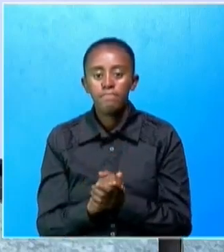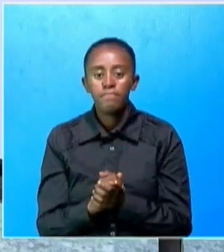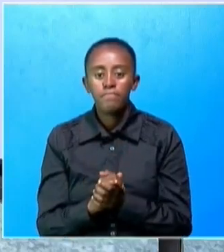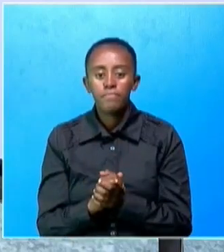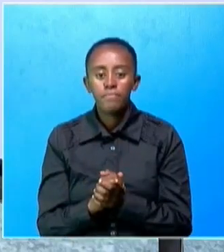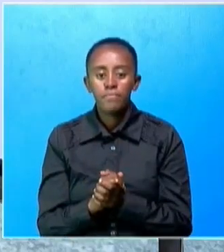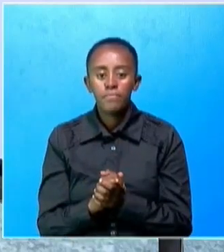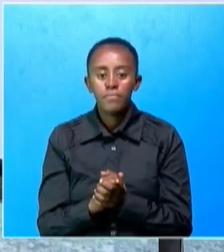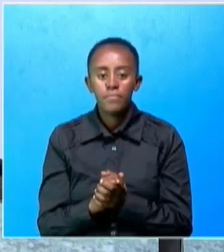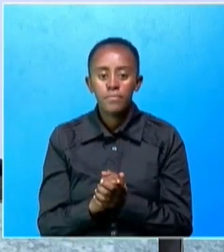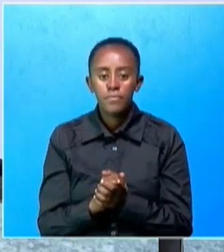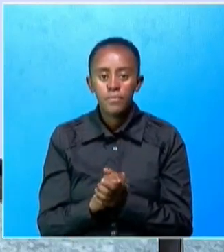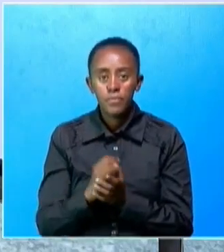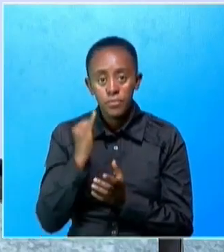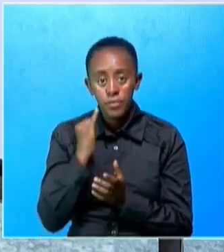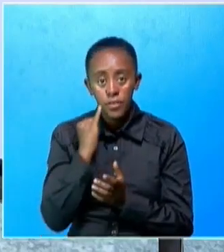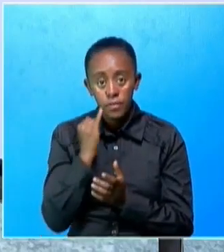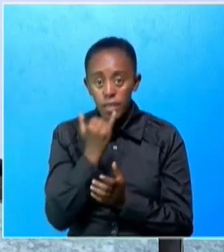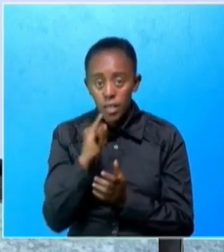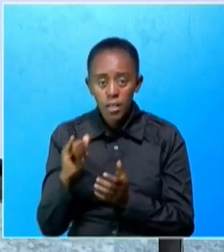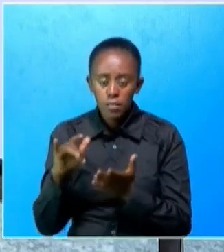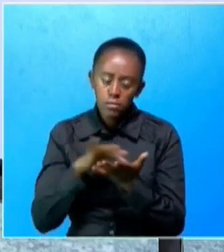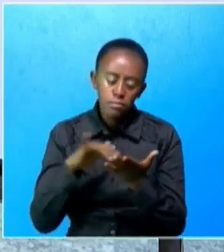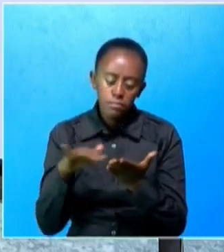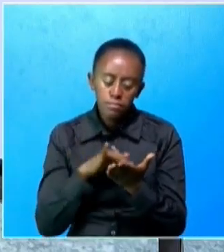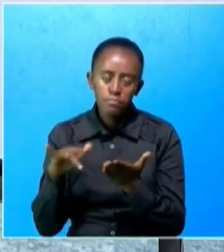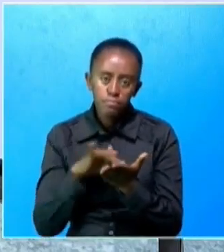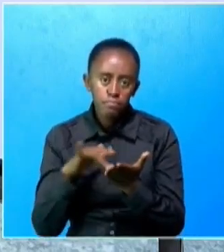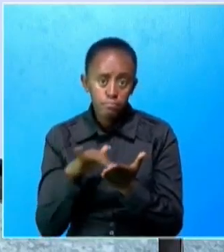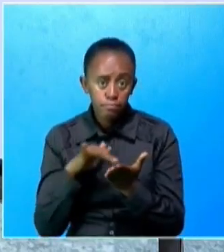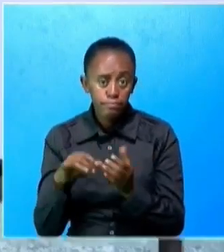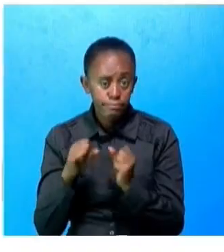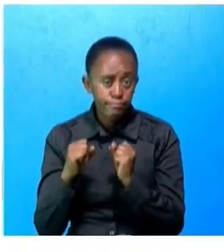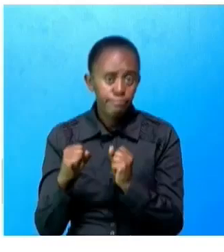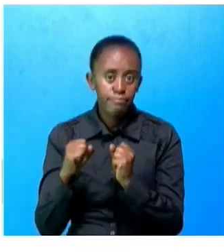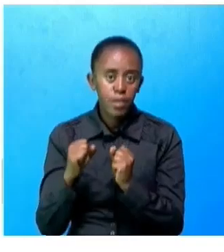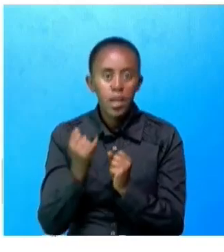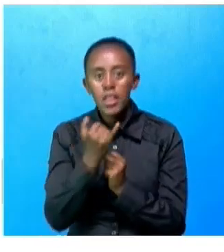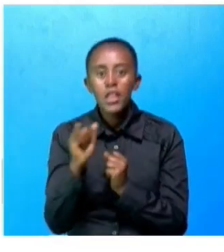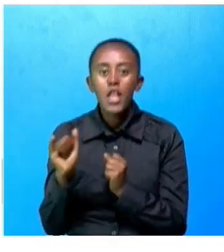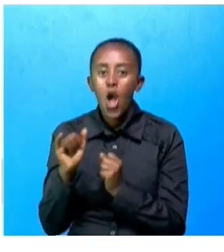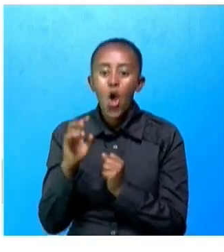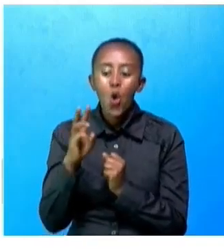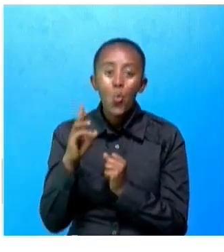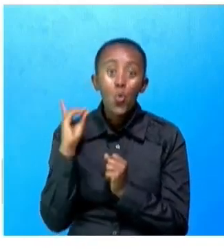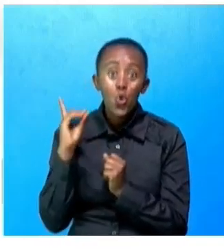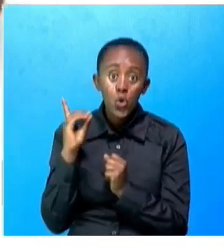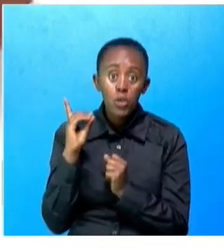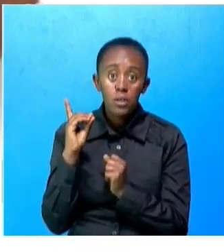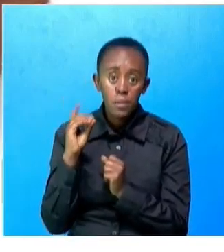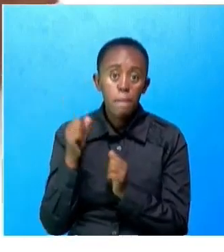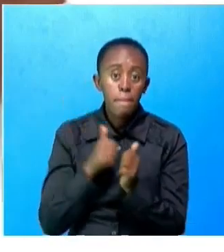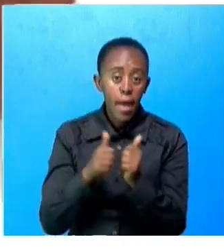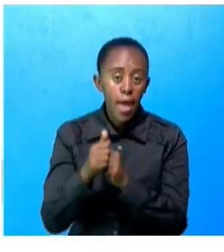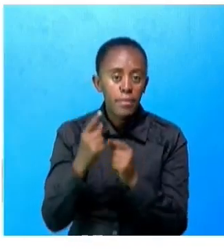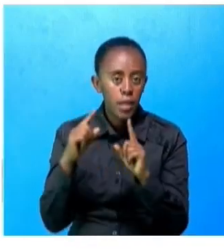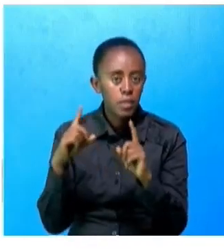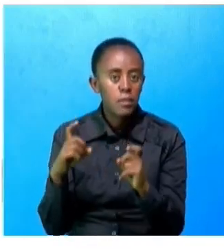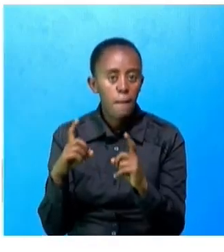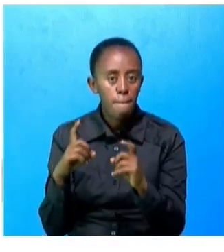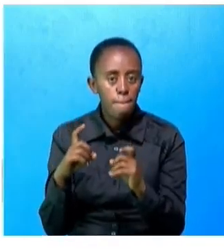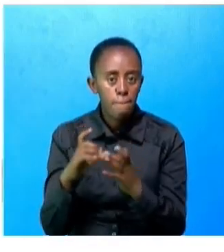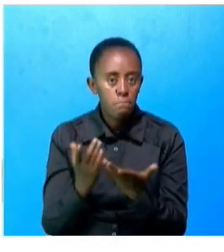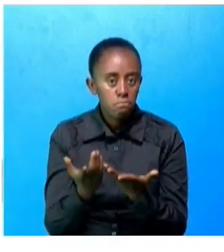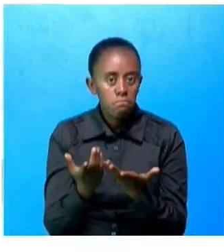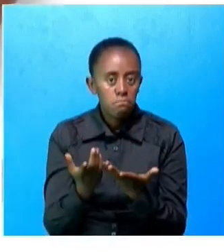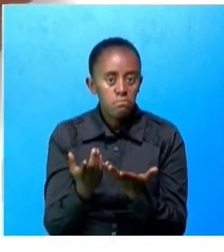If they studied hard, they would pass the exam with plus possibilities. And then we